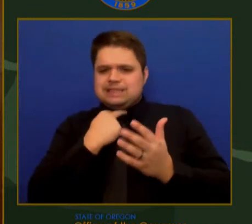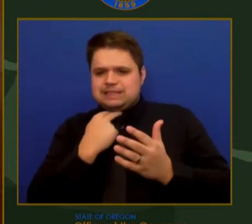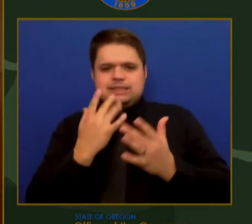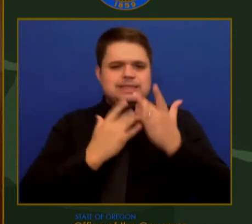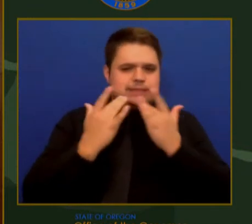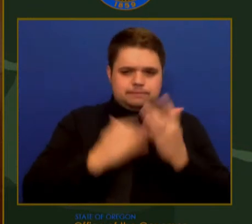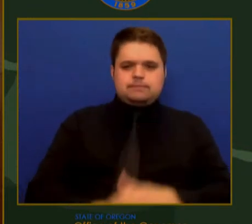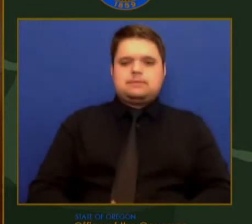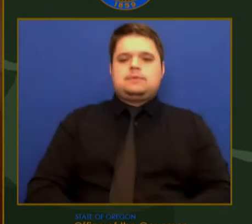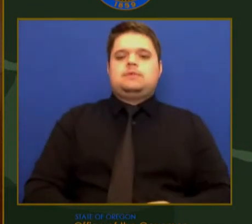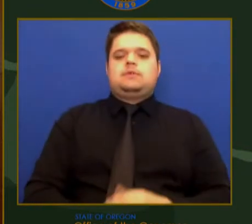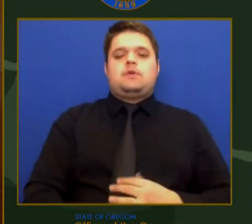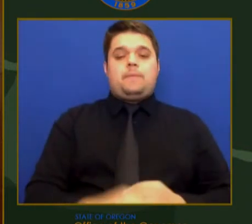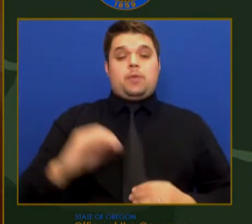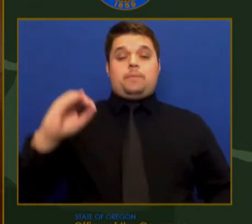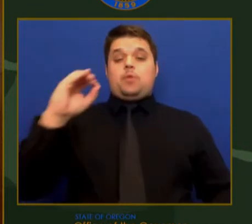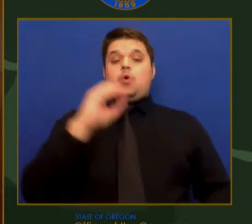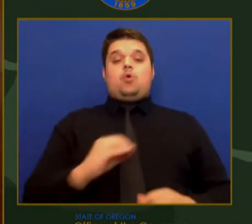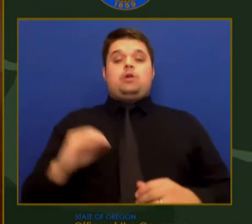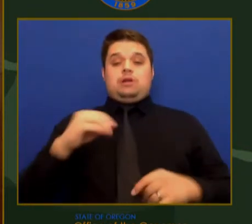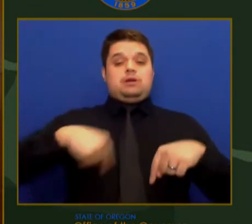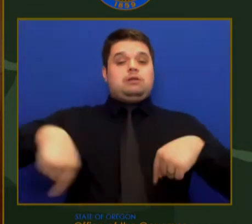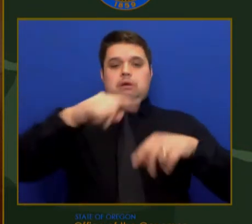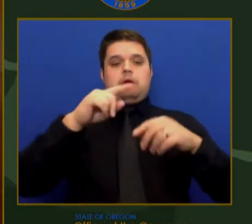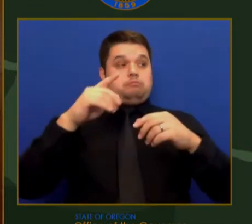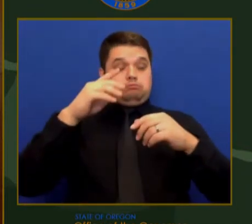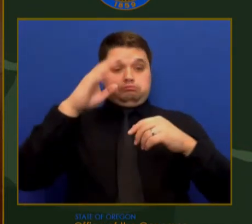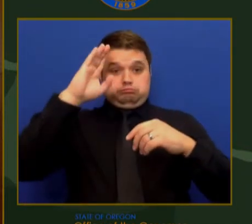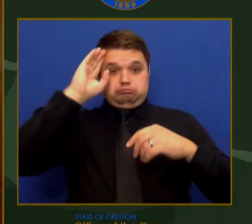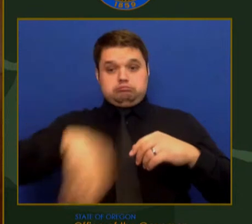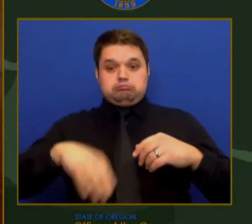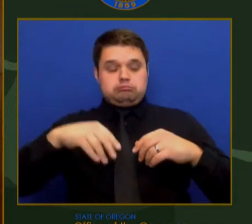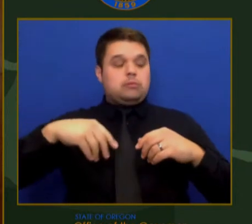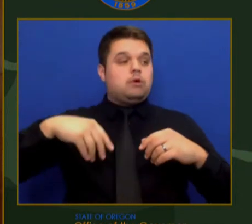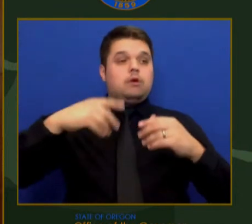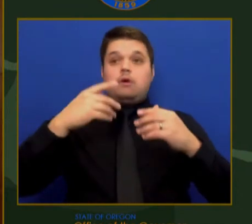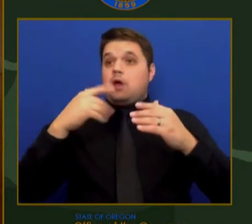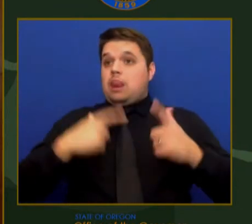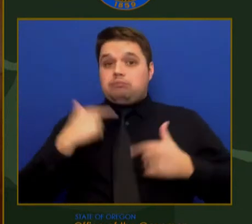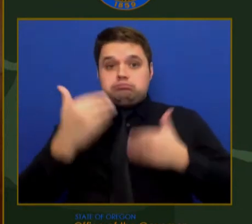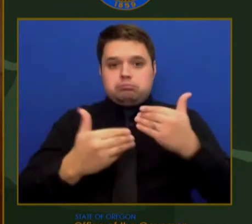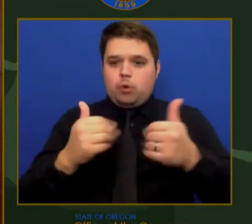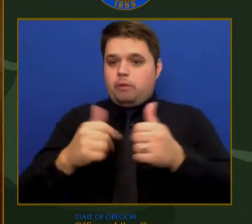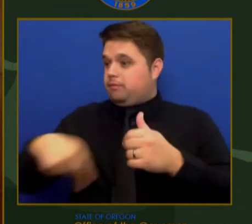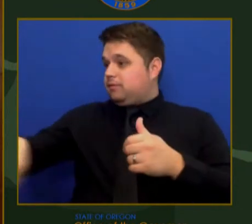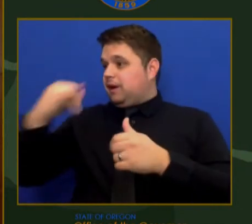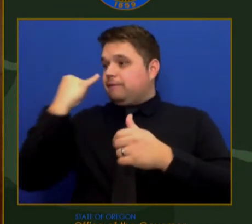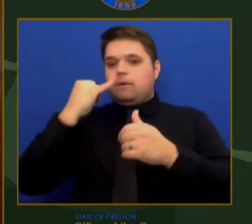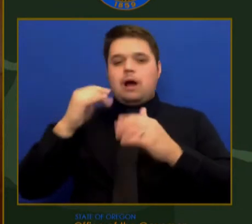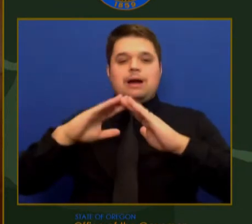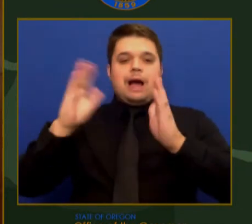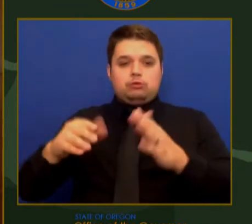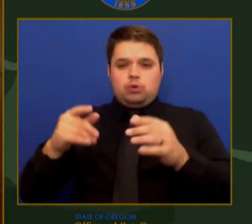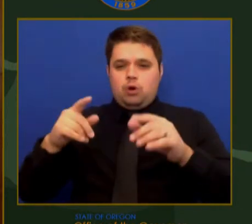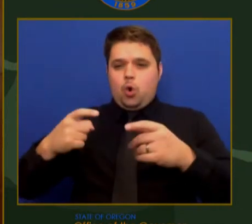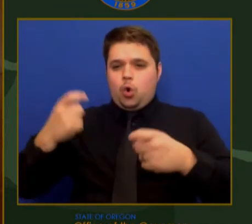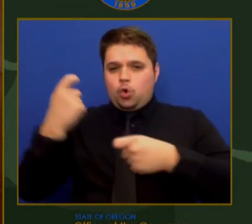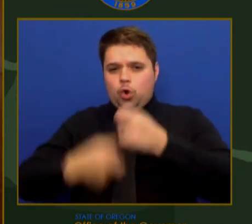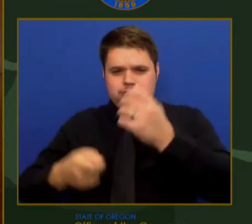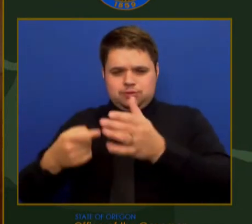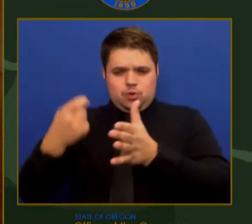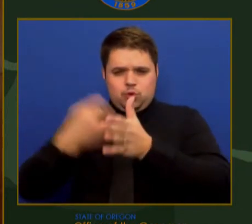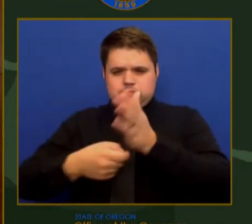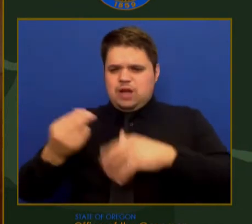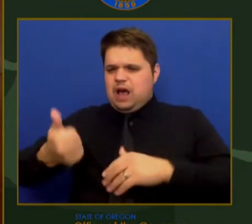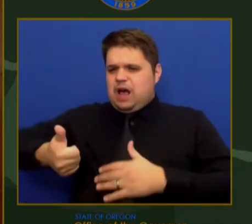be successful and productive in our economy without meeting their basic needs, like stable housing and childcare. We